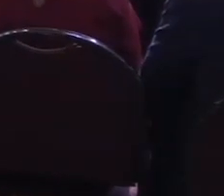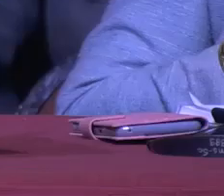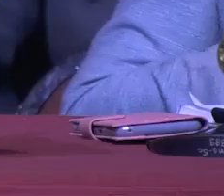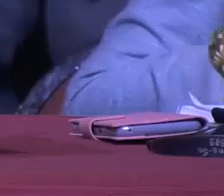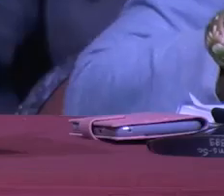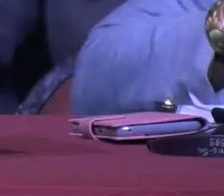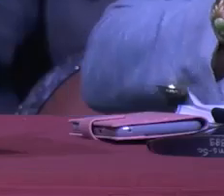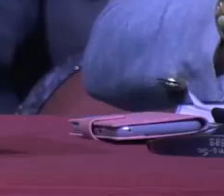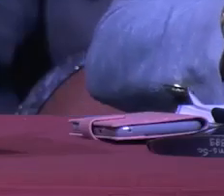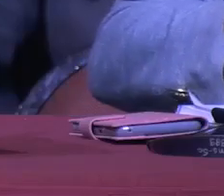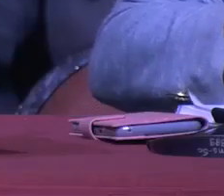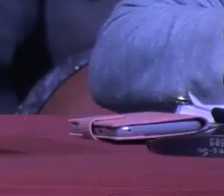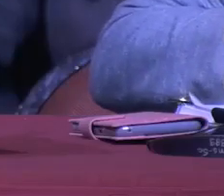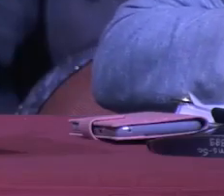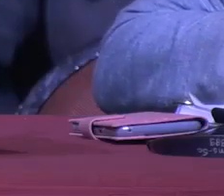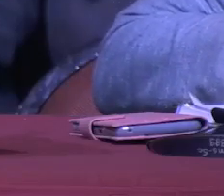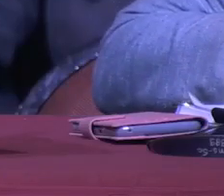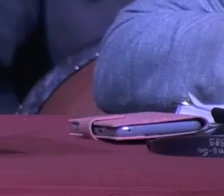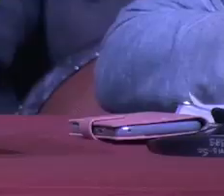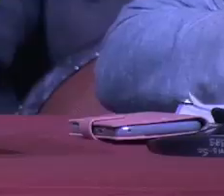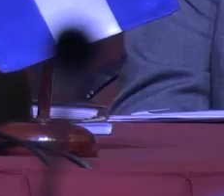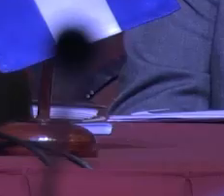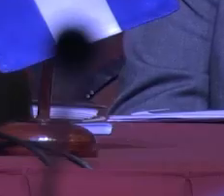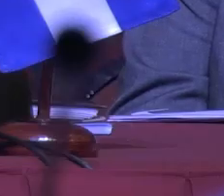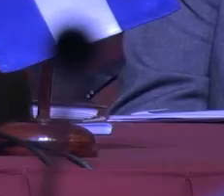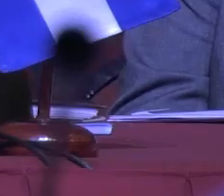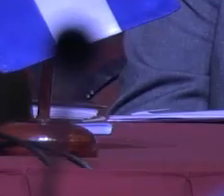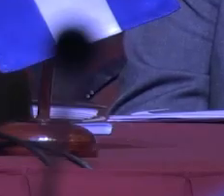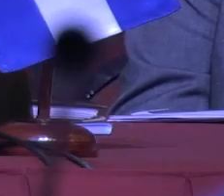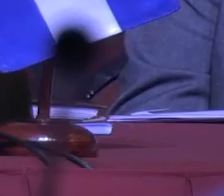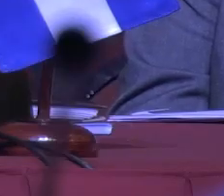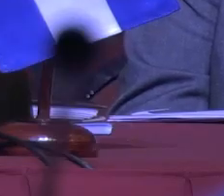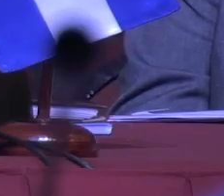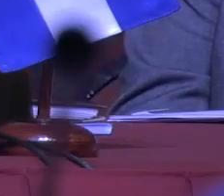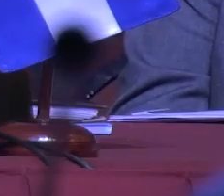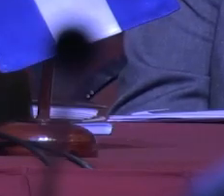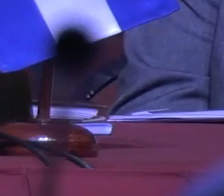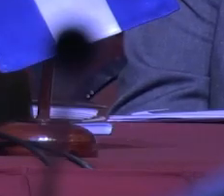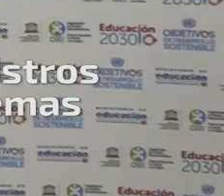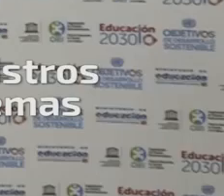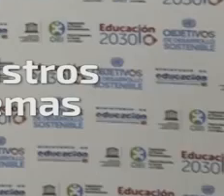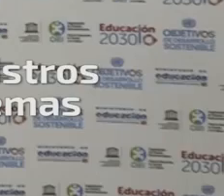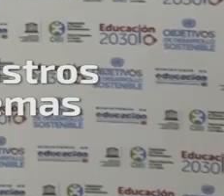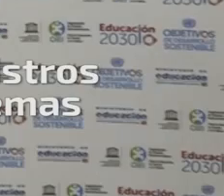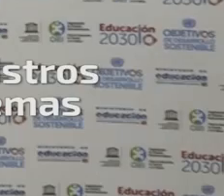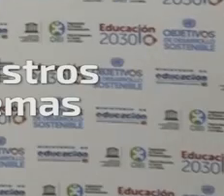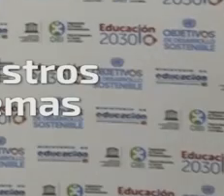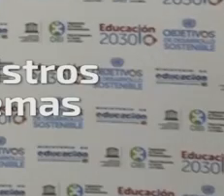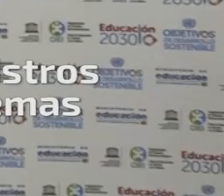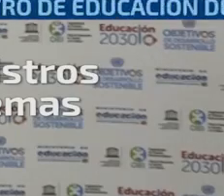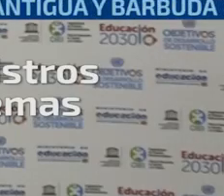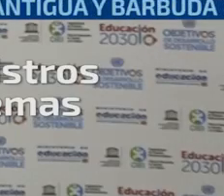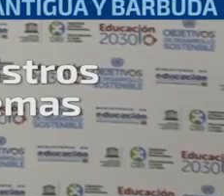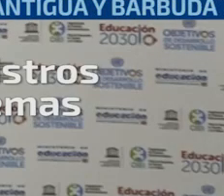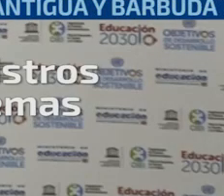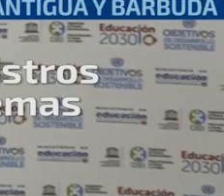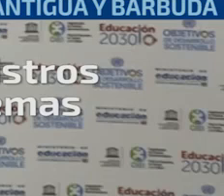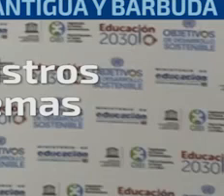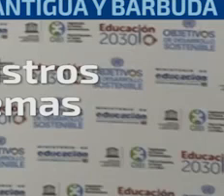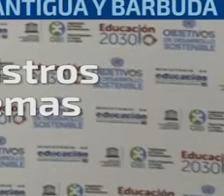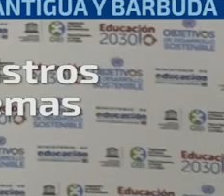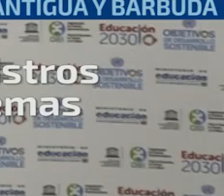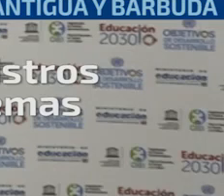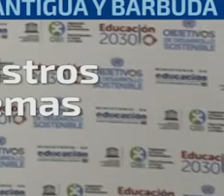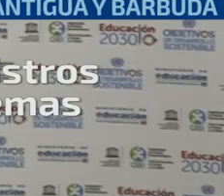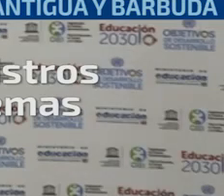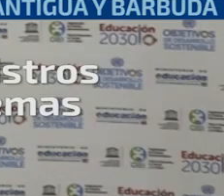organizaciones regionales e internacionales de carácter multilateral y la sociedad civil. What we're realizing from this meeting,